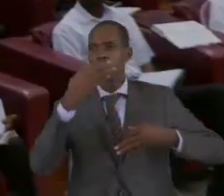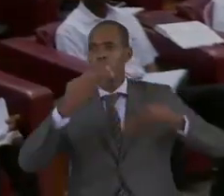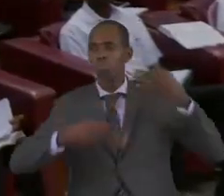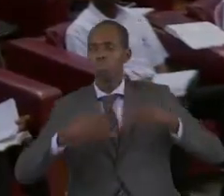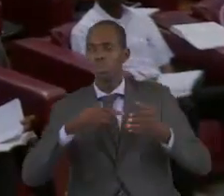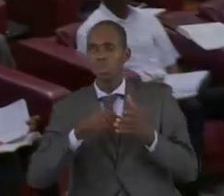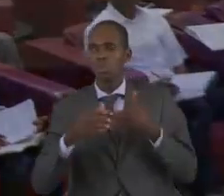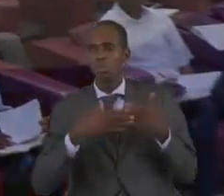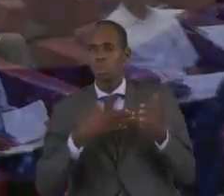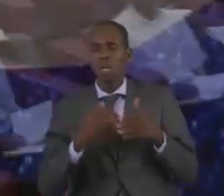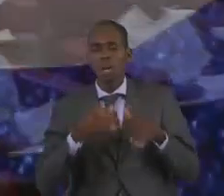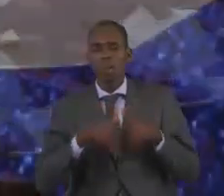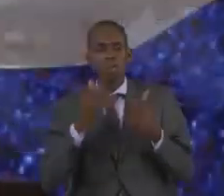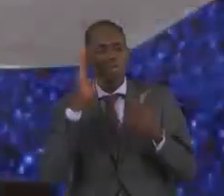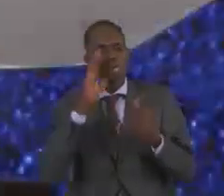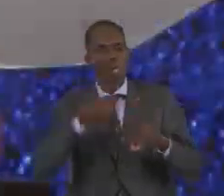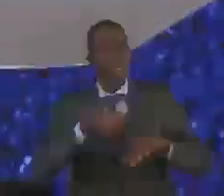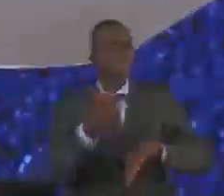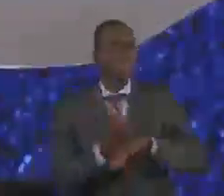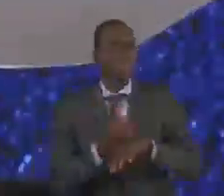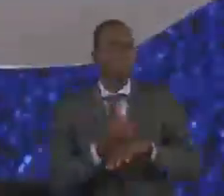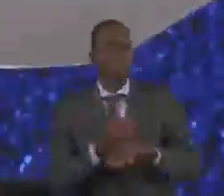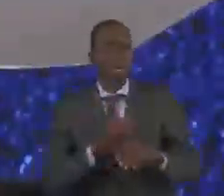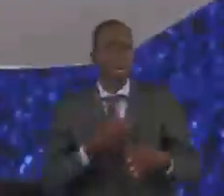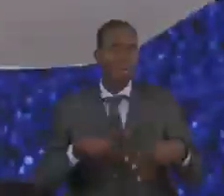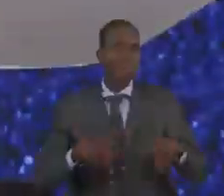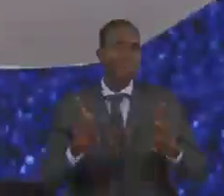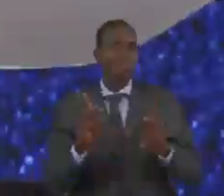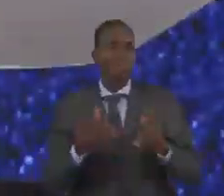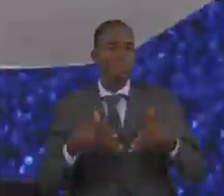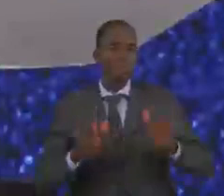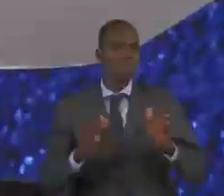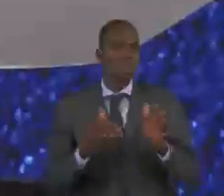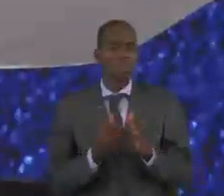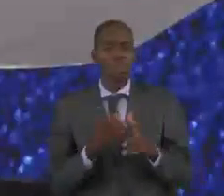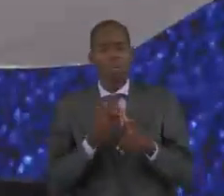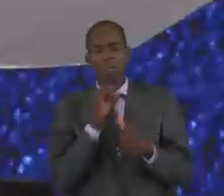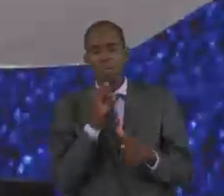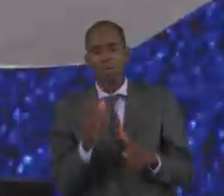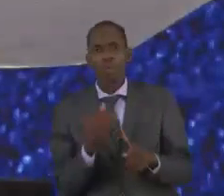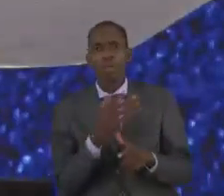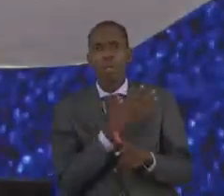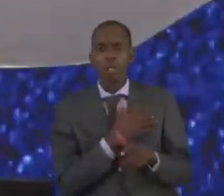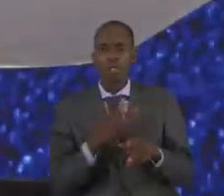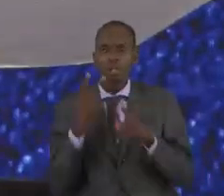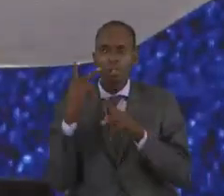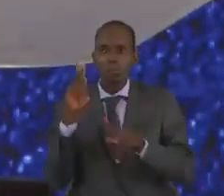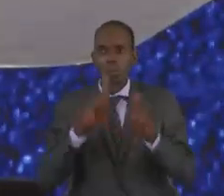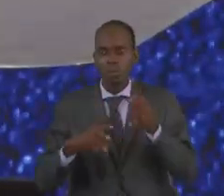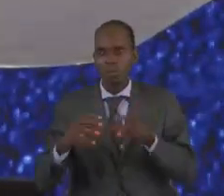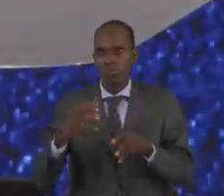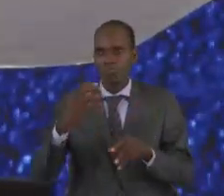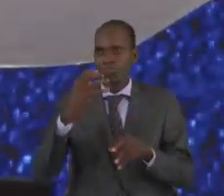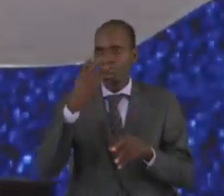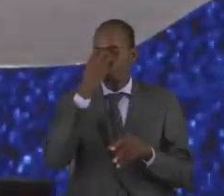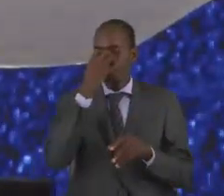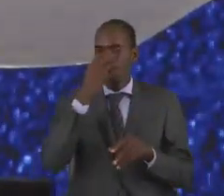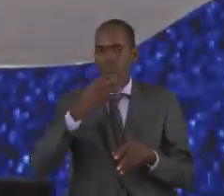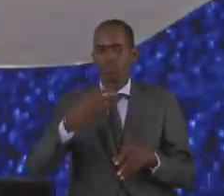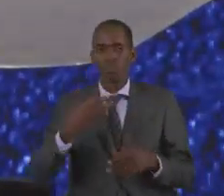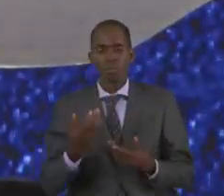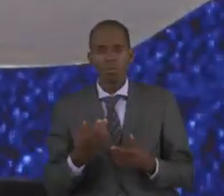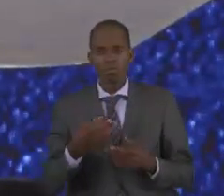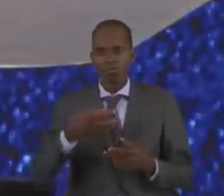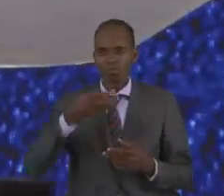they approve of this? How will they accept this? And if they see that, you know, people frown at that, the